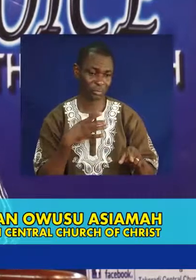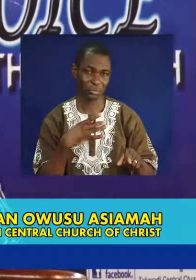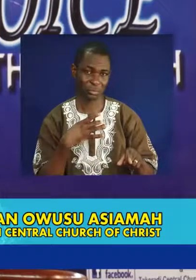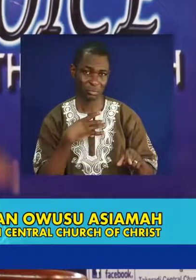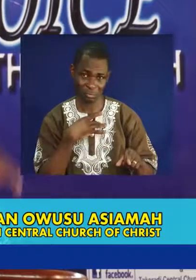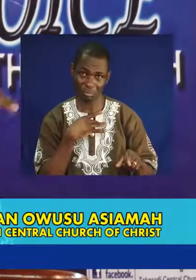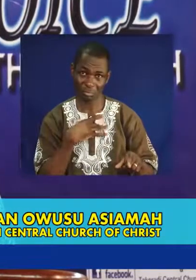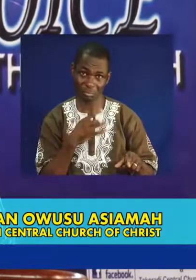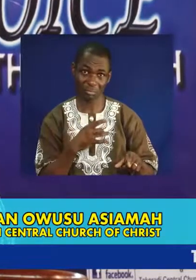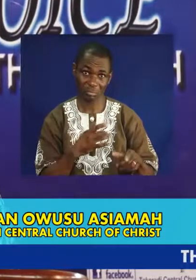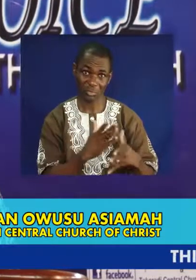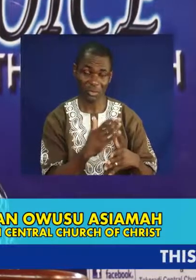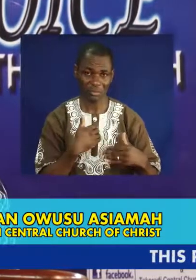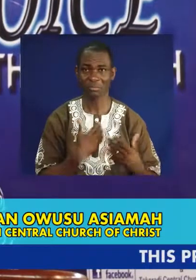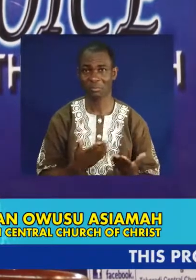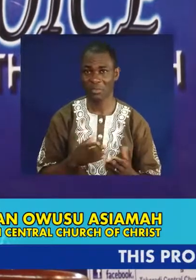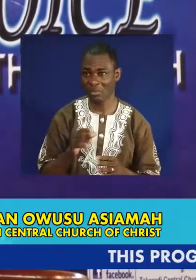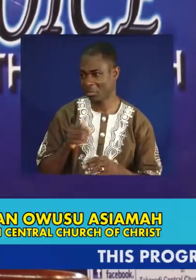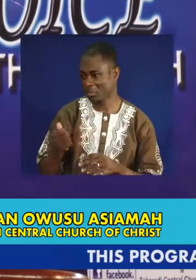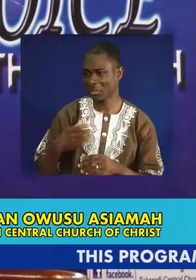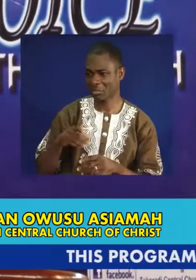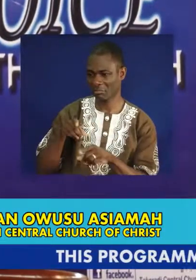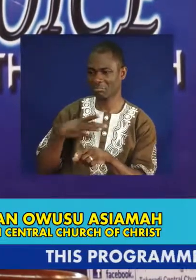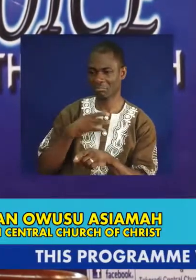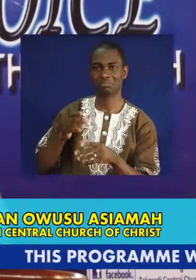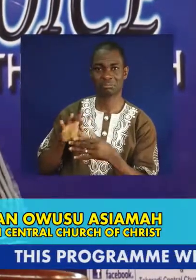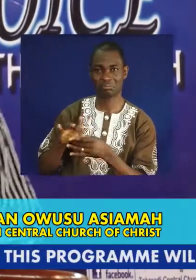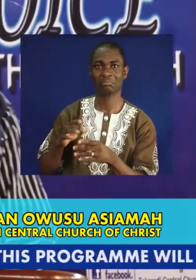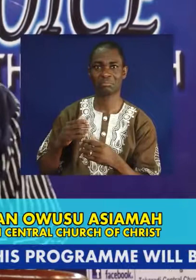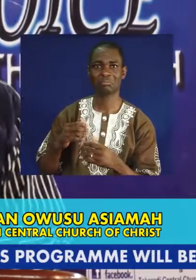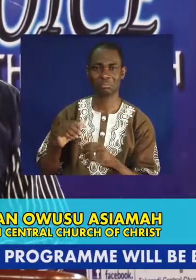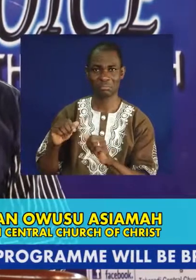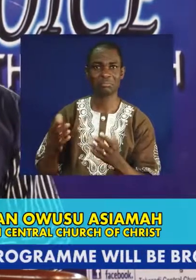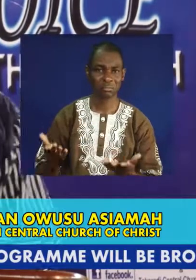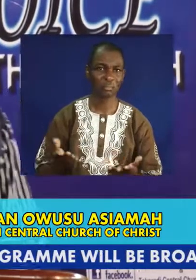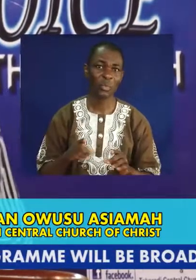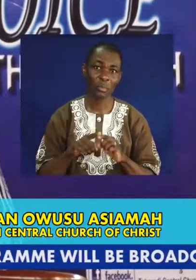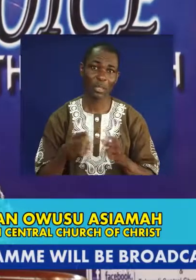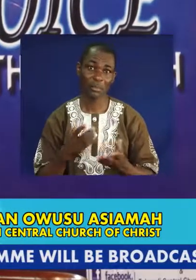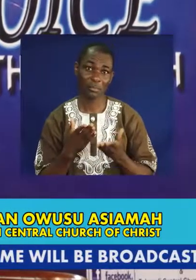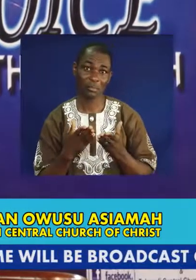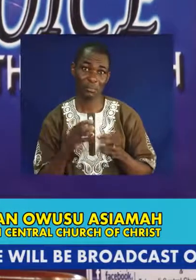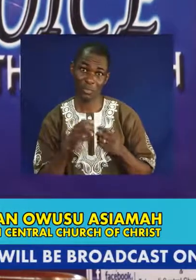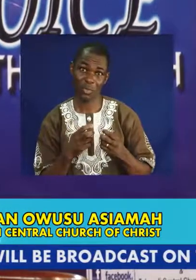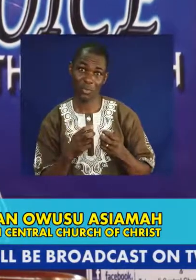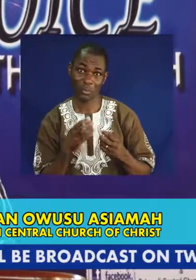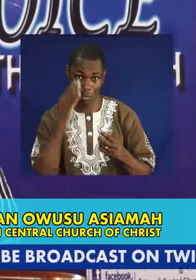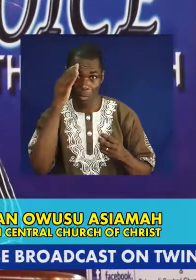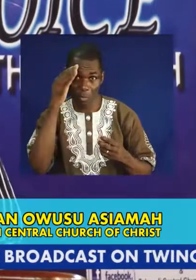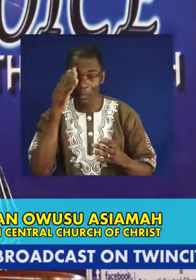sa na wo foforo so wo right bi so wo join party ba bia problem no wo ene se me magwen ebe me